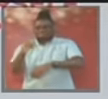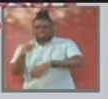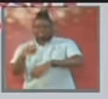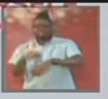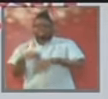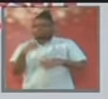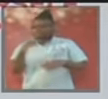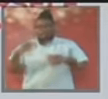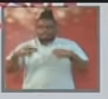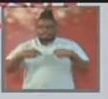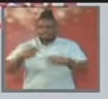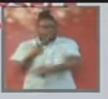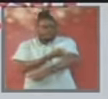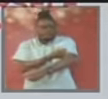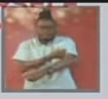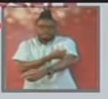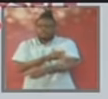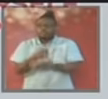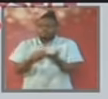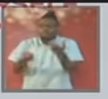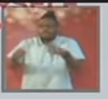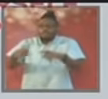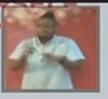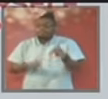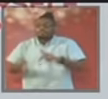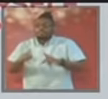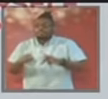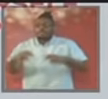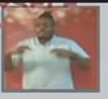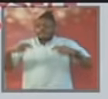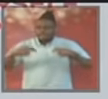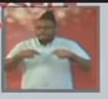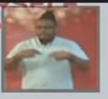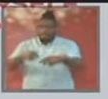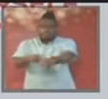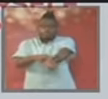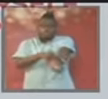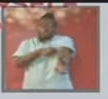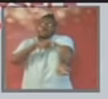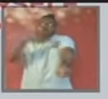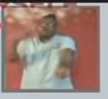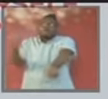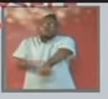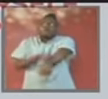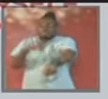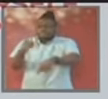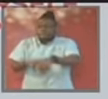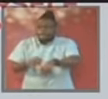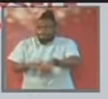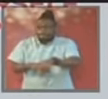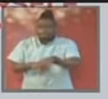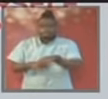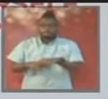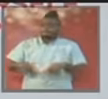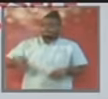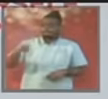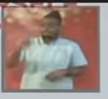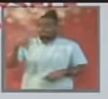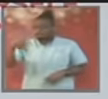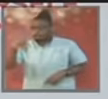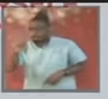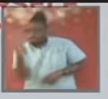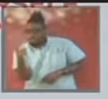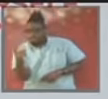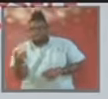Wheeler, correct? Because of vaccines. Chickenpox, hepatitis, diphtheria,